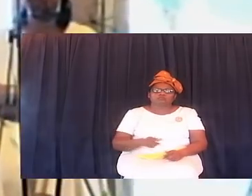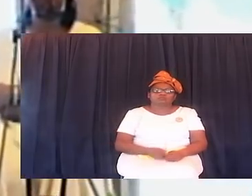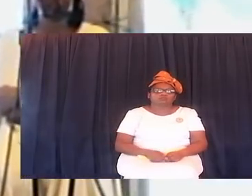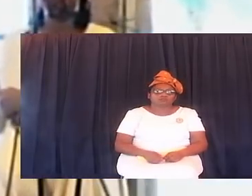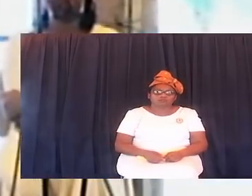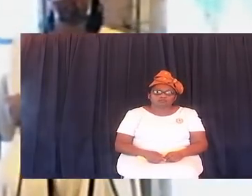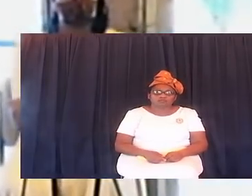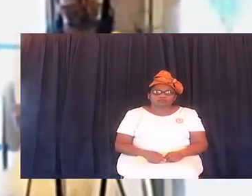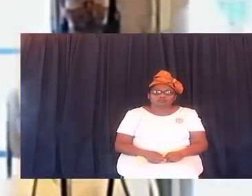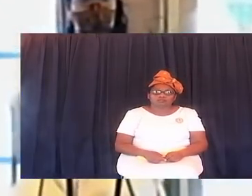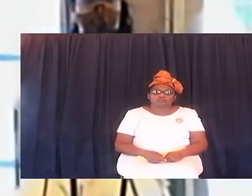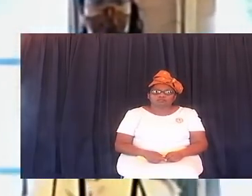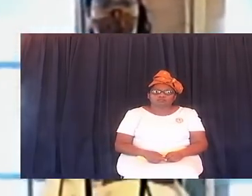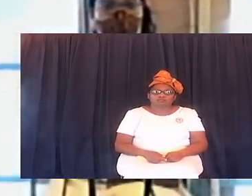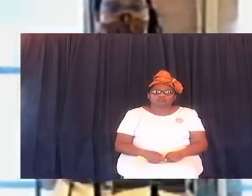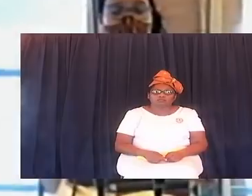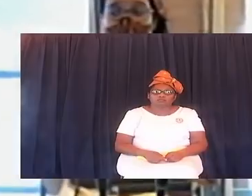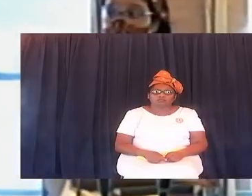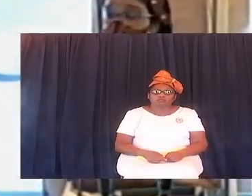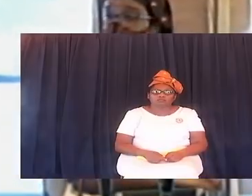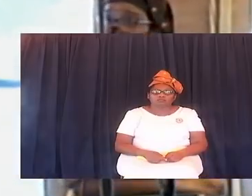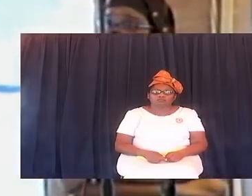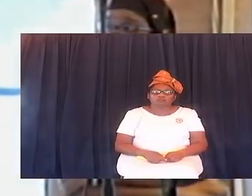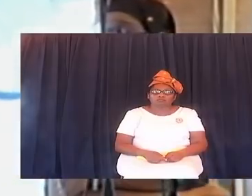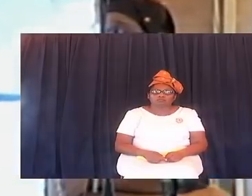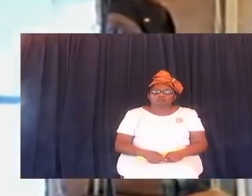Praise God. Another one of our brethren has gone home.